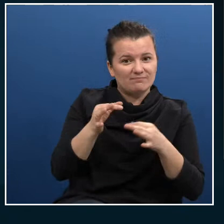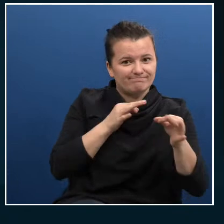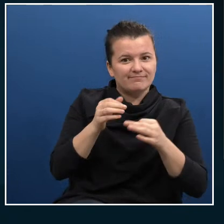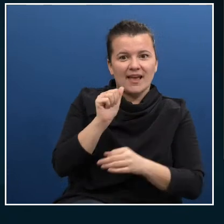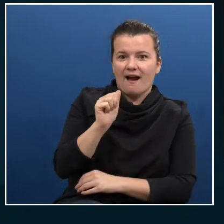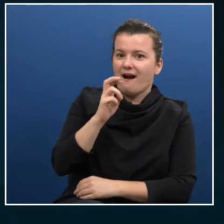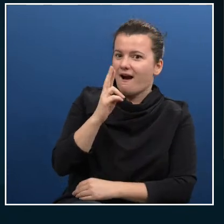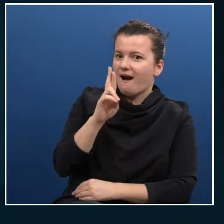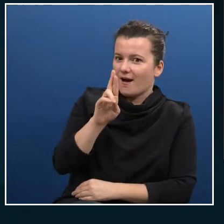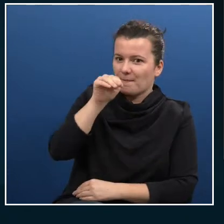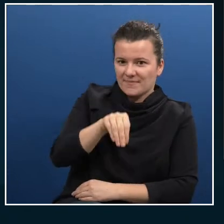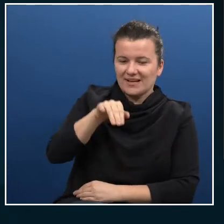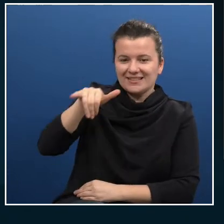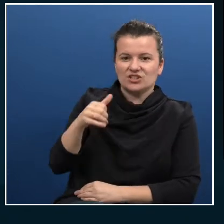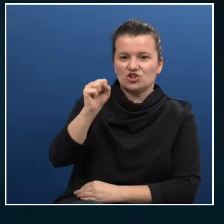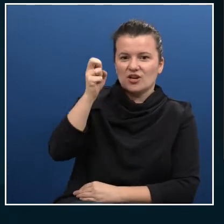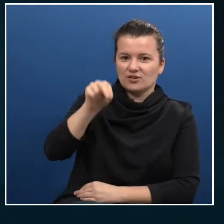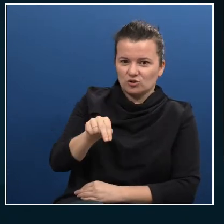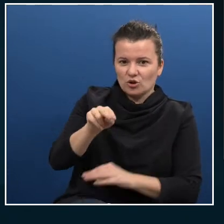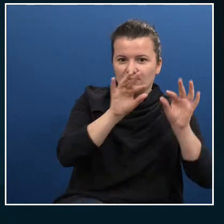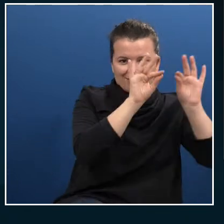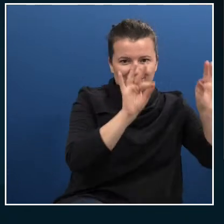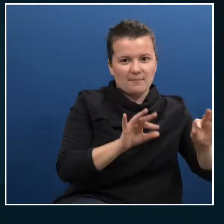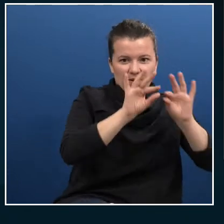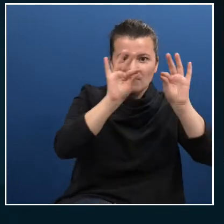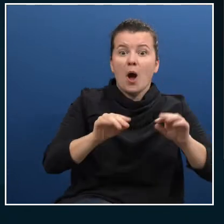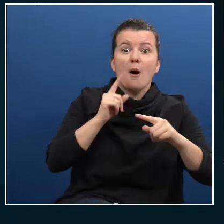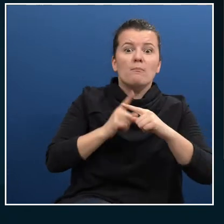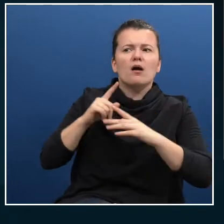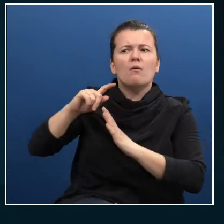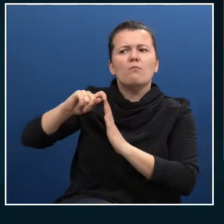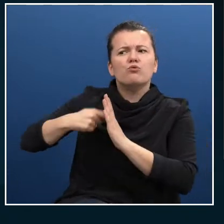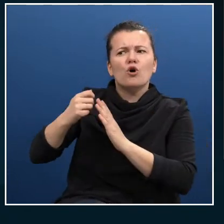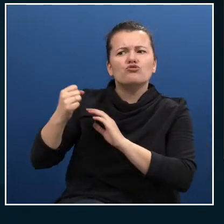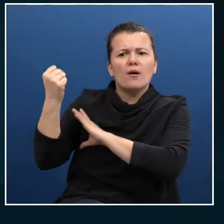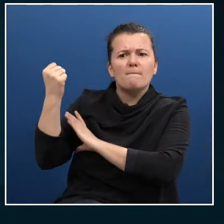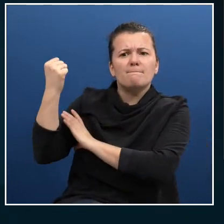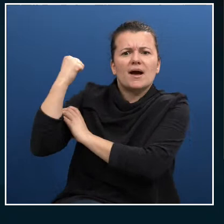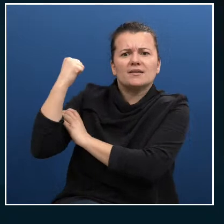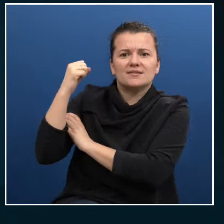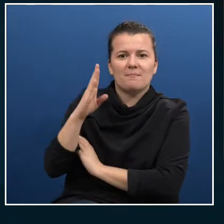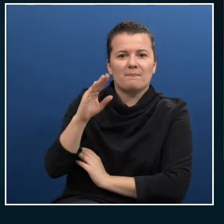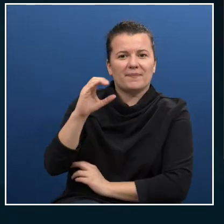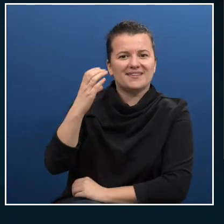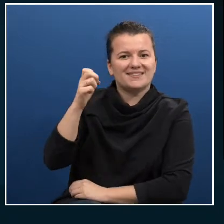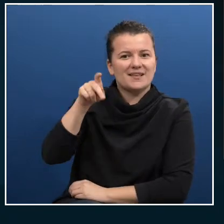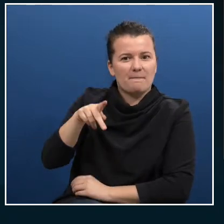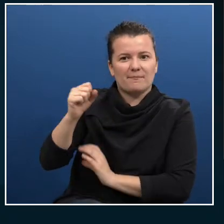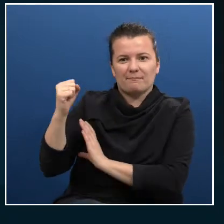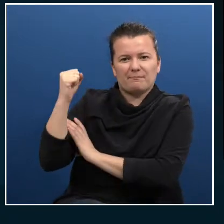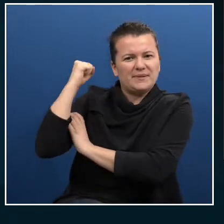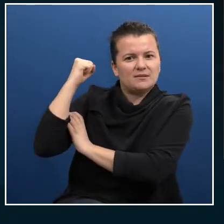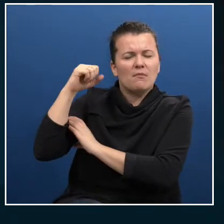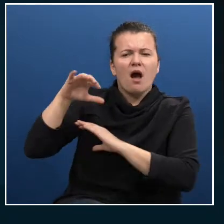templates, like we said, but also Project Bicep. So we'll see how it actually empowers your existing infrastructure as